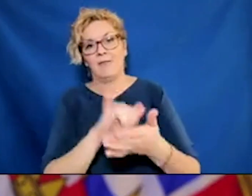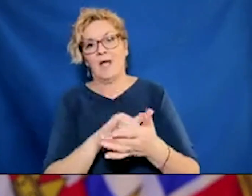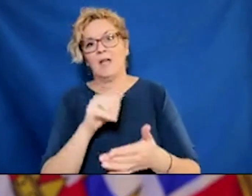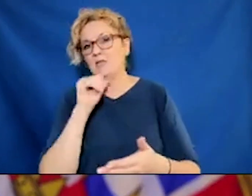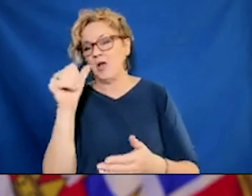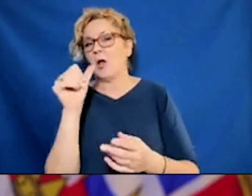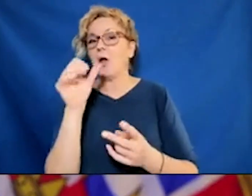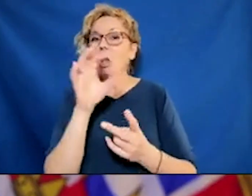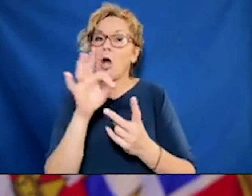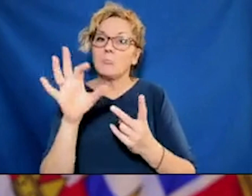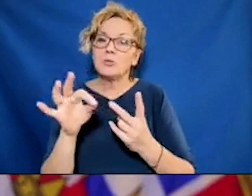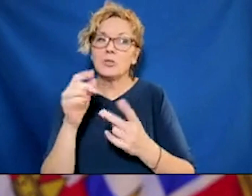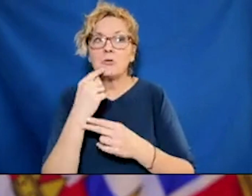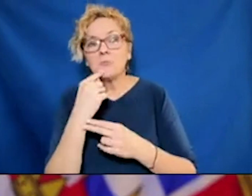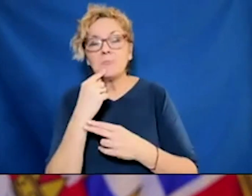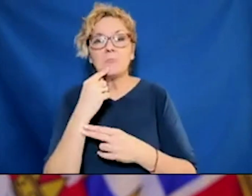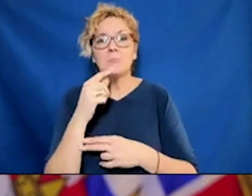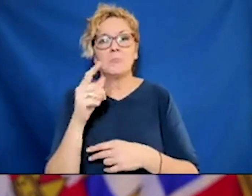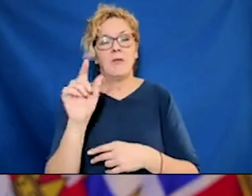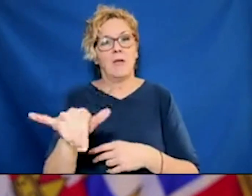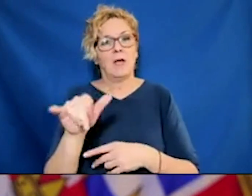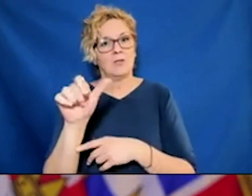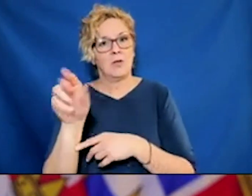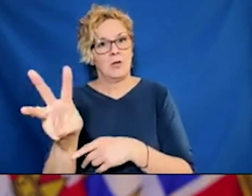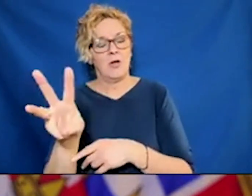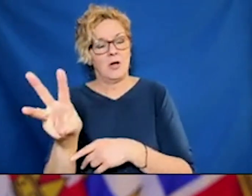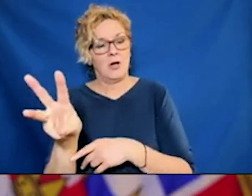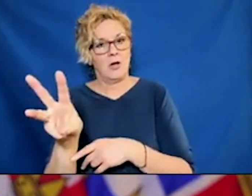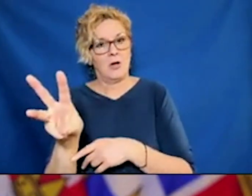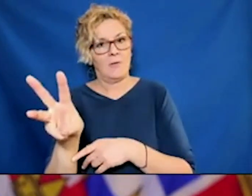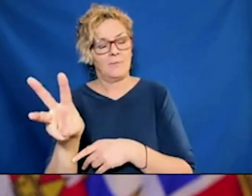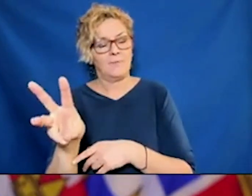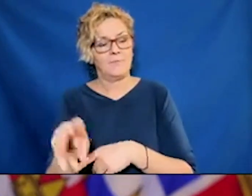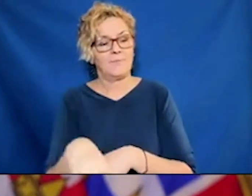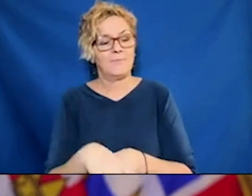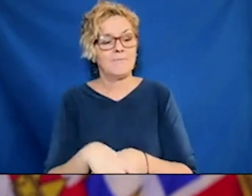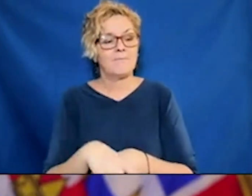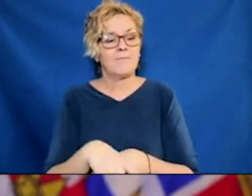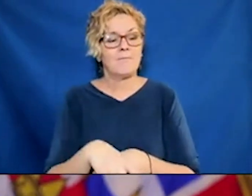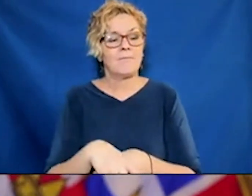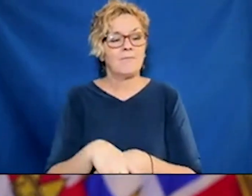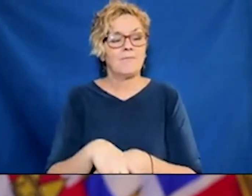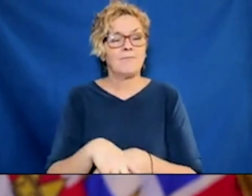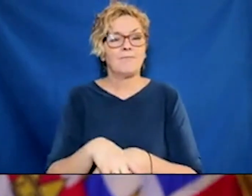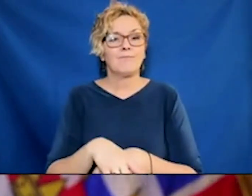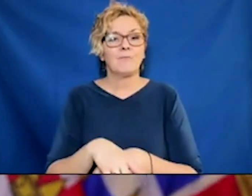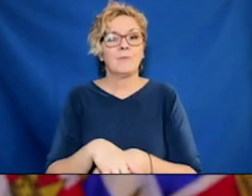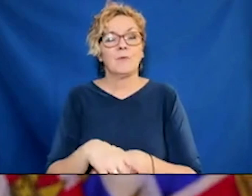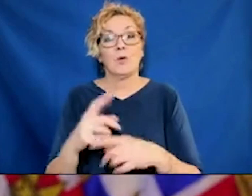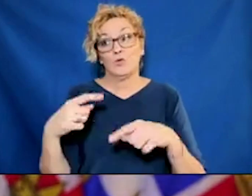COVID right now, not only in BC, but also across the country. I don't know if you want to...